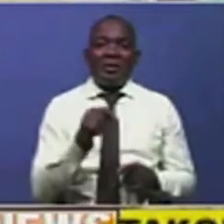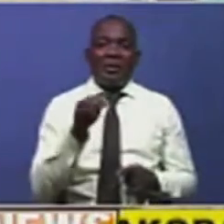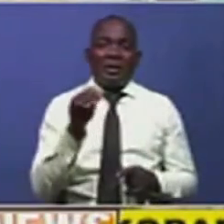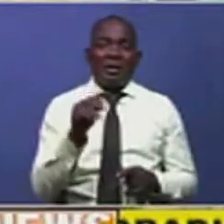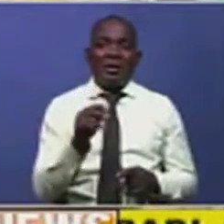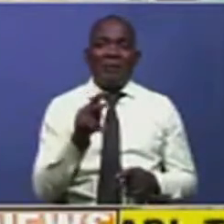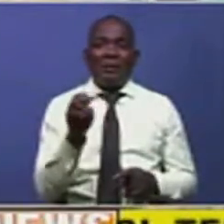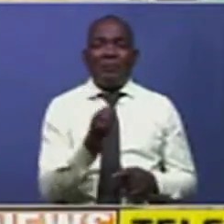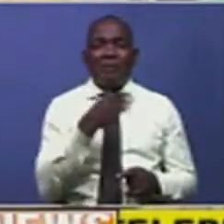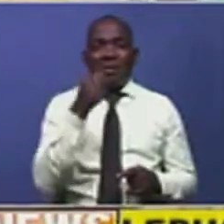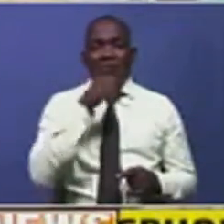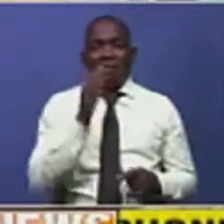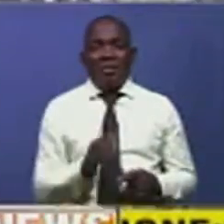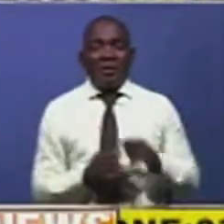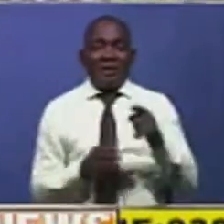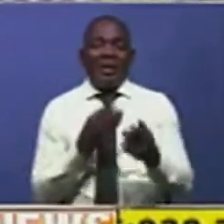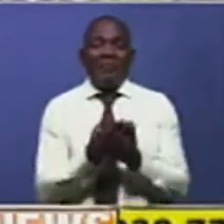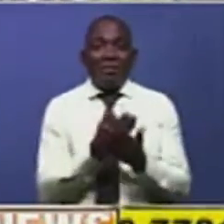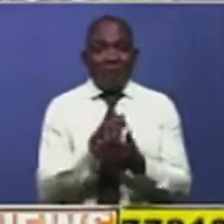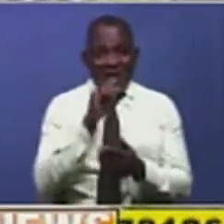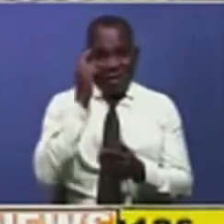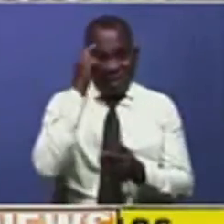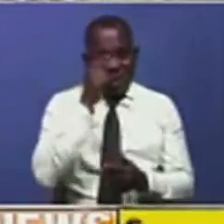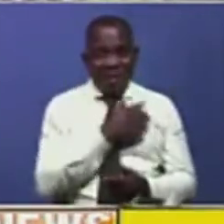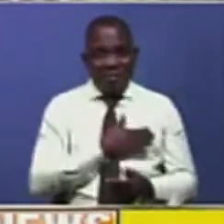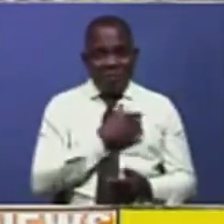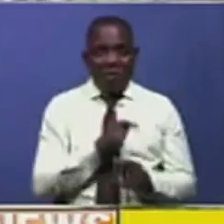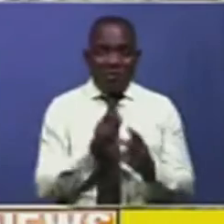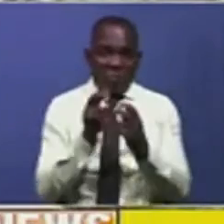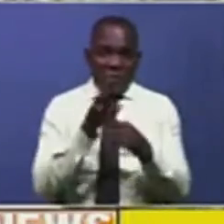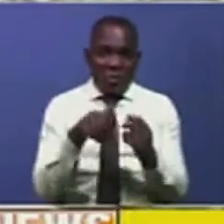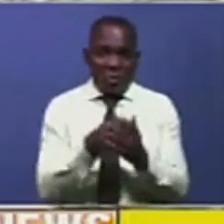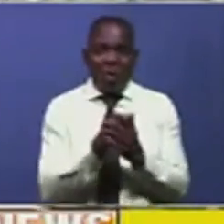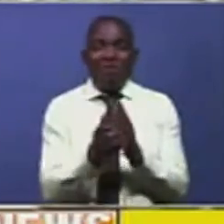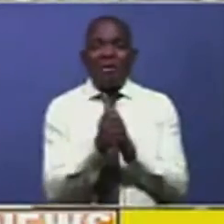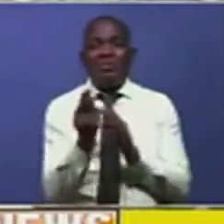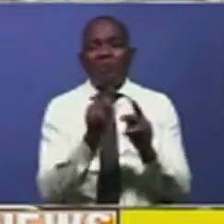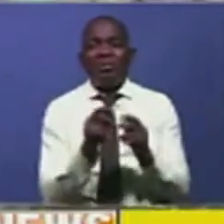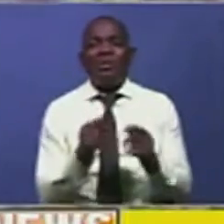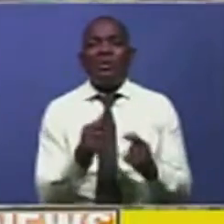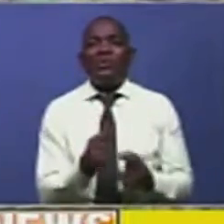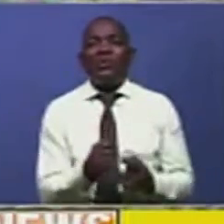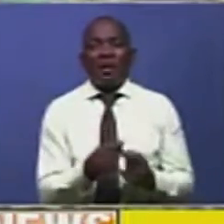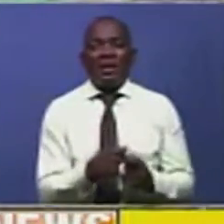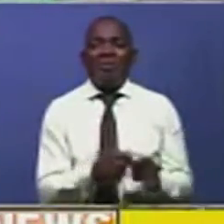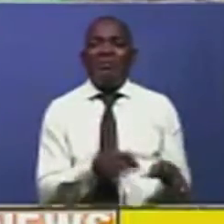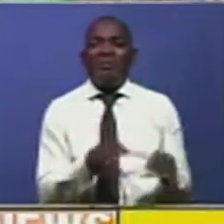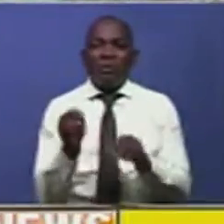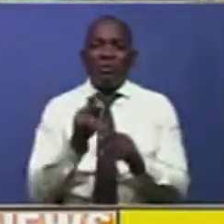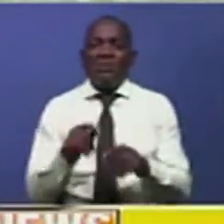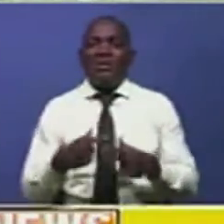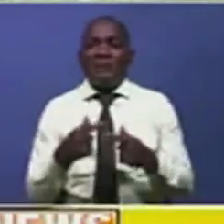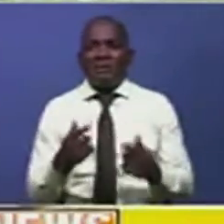Upper East Regional Best Farmer, appealed to government to engage competent people to handle the resettlement